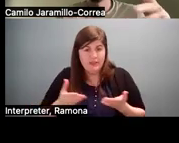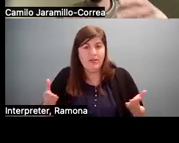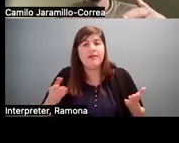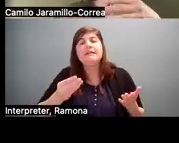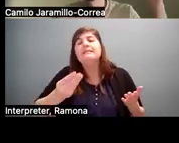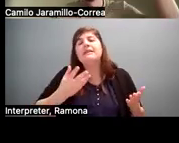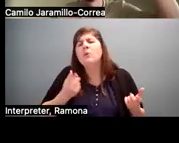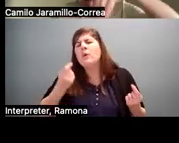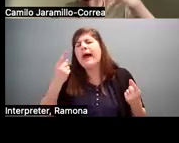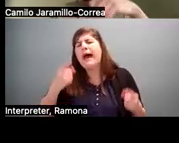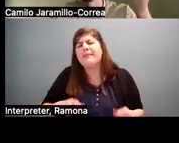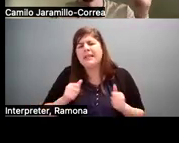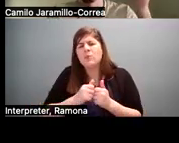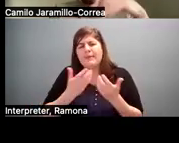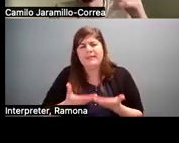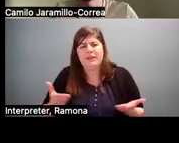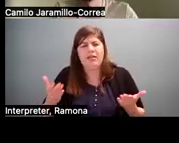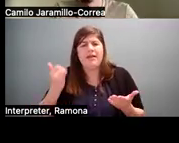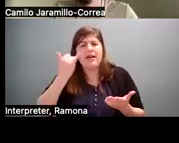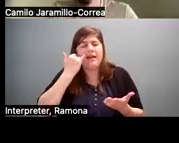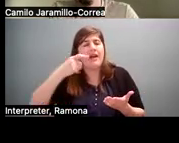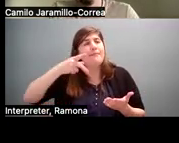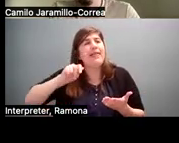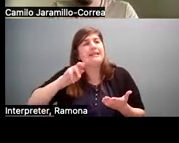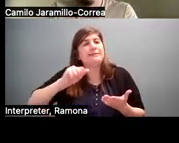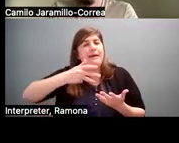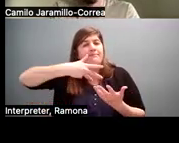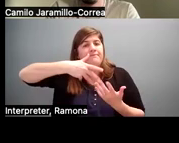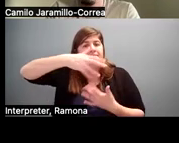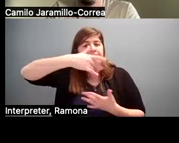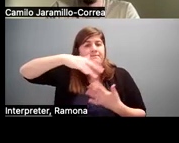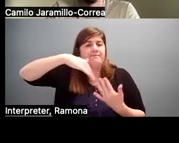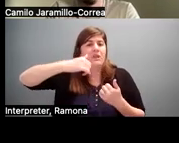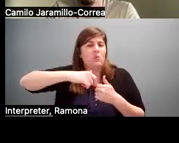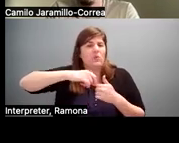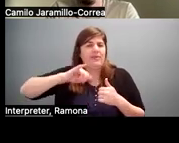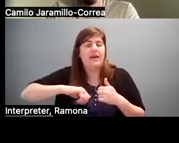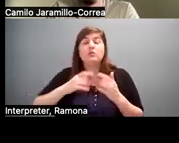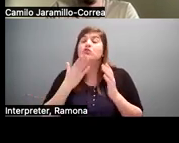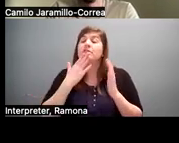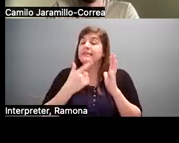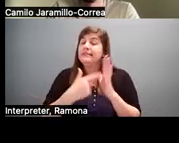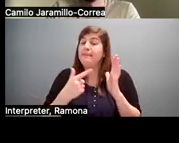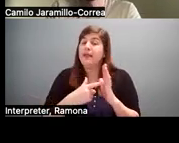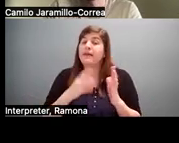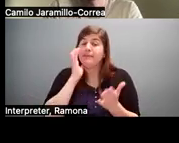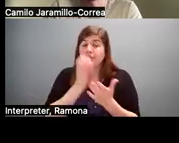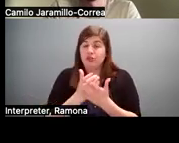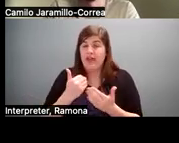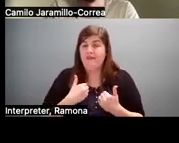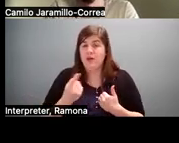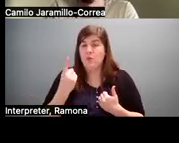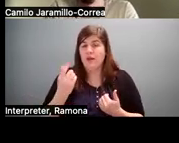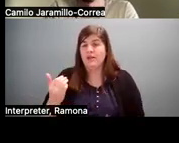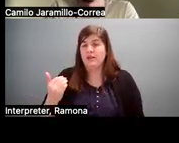what's happening to that material when the plasma is just interacting with it. So a good example of that is a picture I have of one of the labs